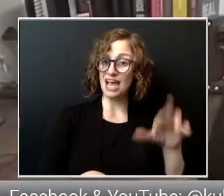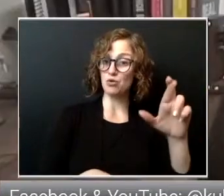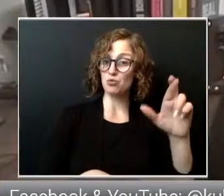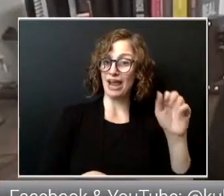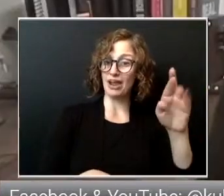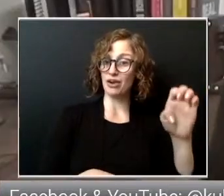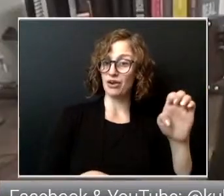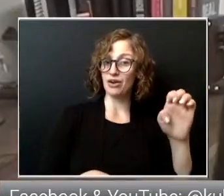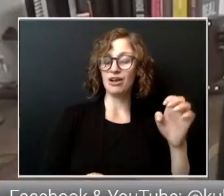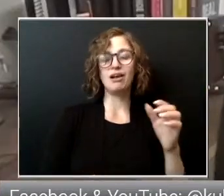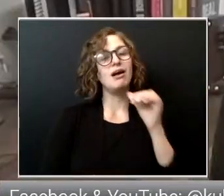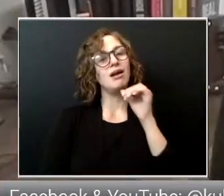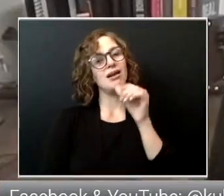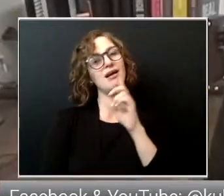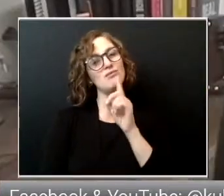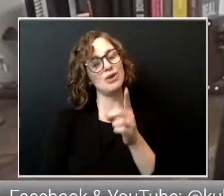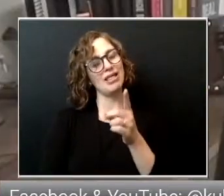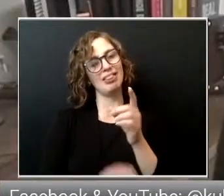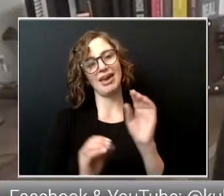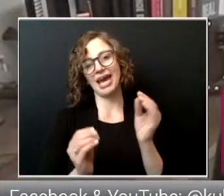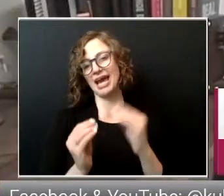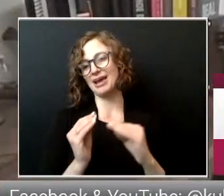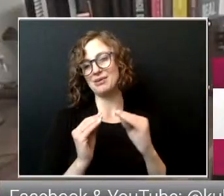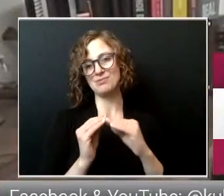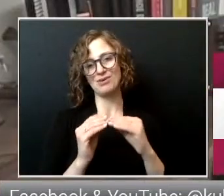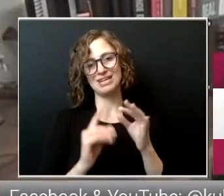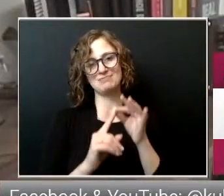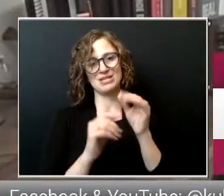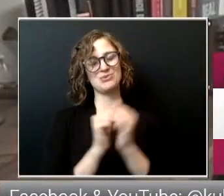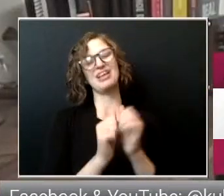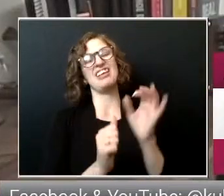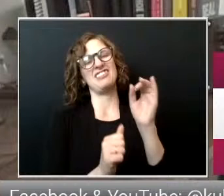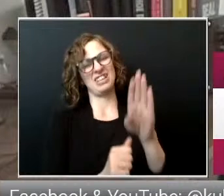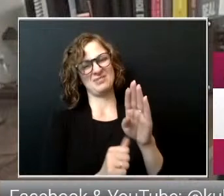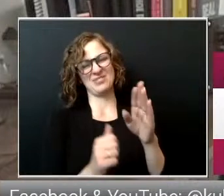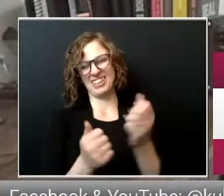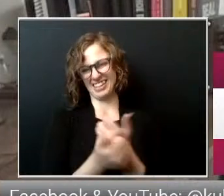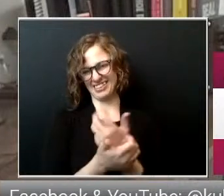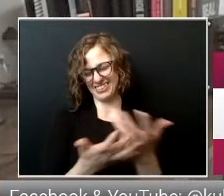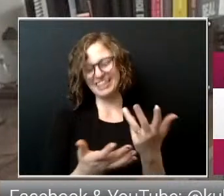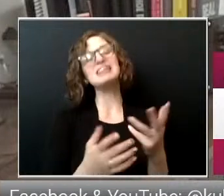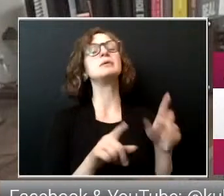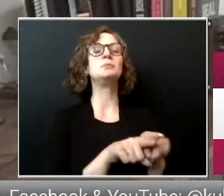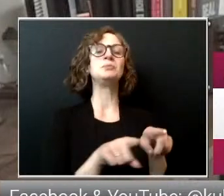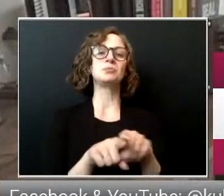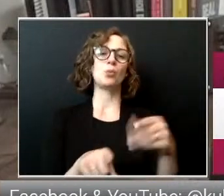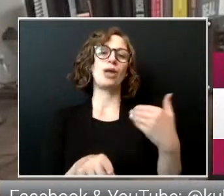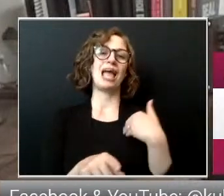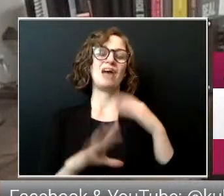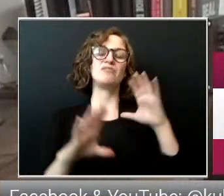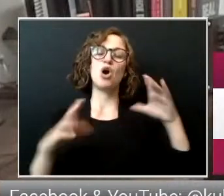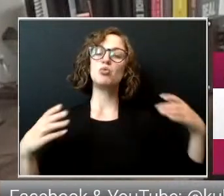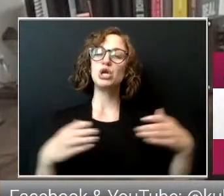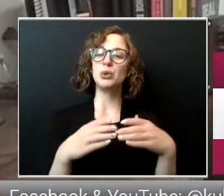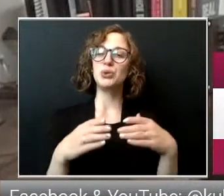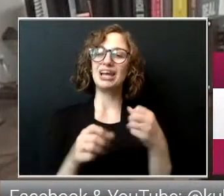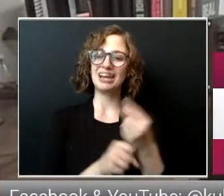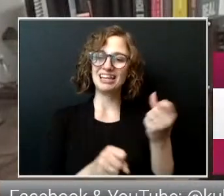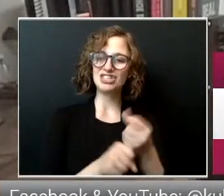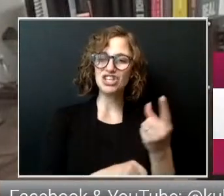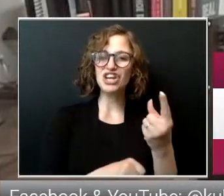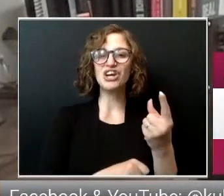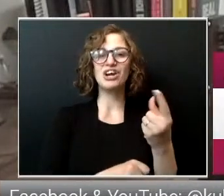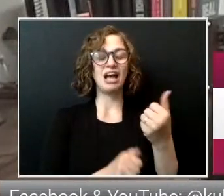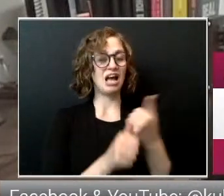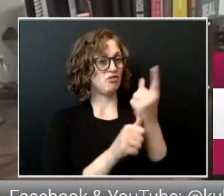Not really anymore, especially with Facebook and everything. And then also we have a reunion each year. Everybody's